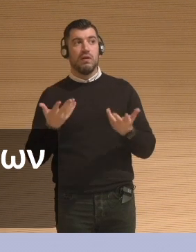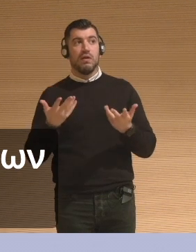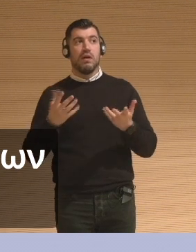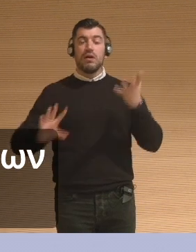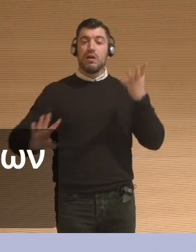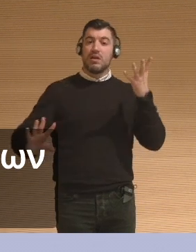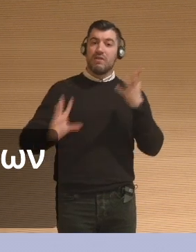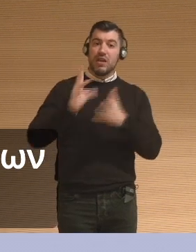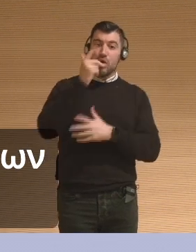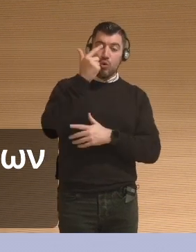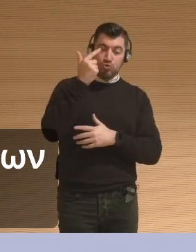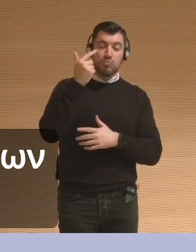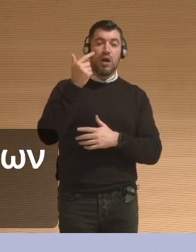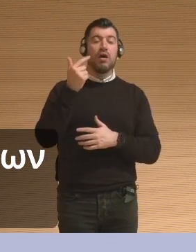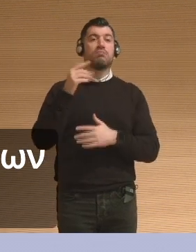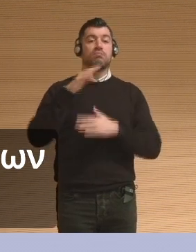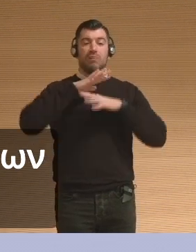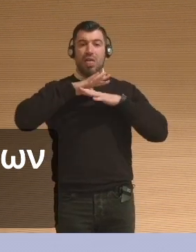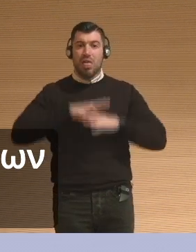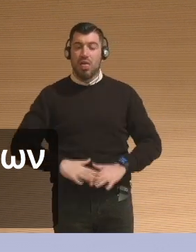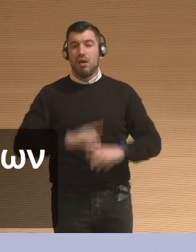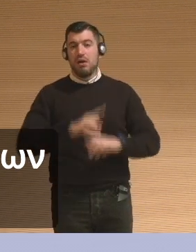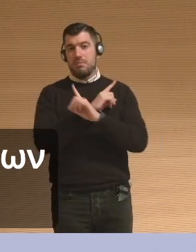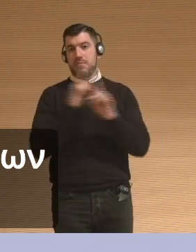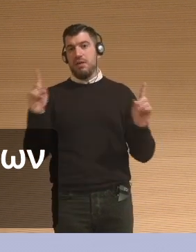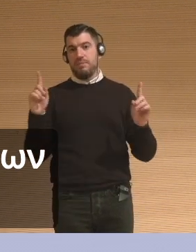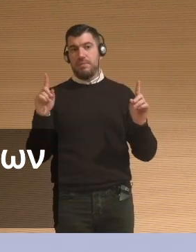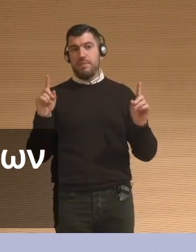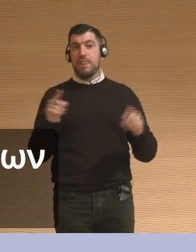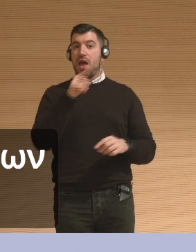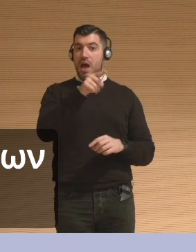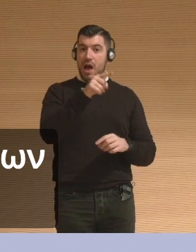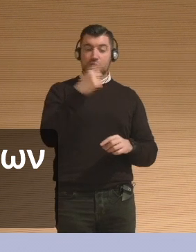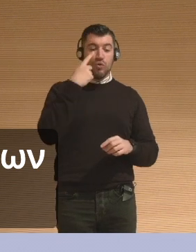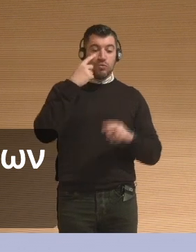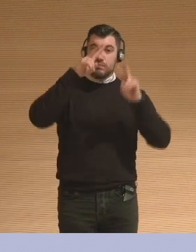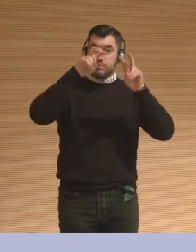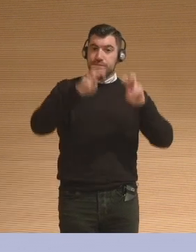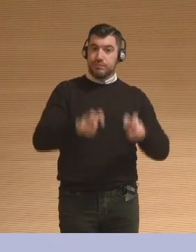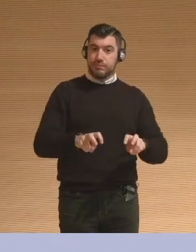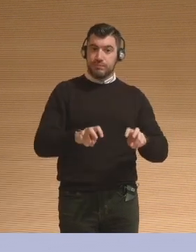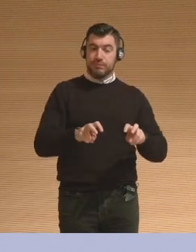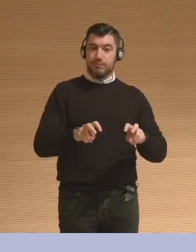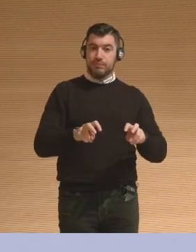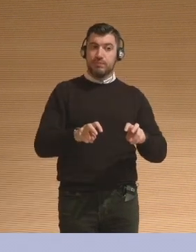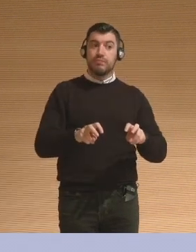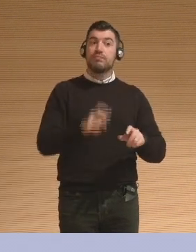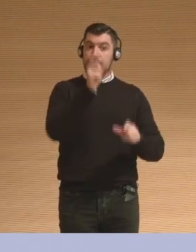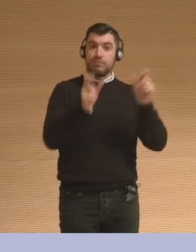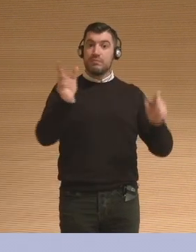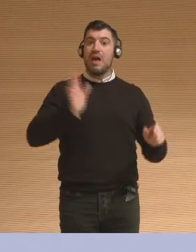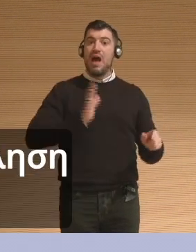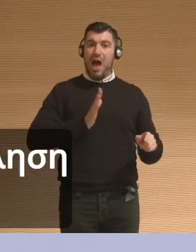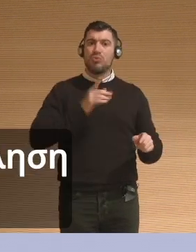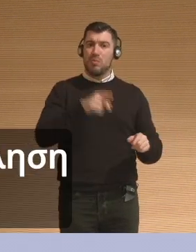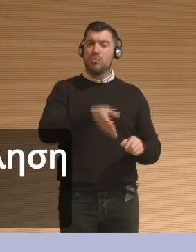This is compared to 2.3 depression cases amongst those who engaged in these activities once a month or